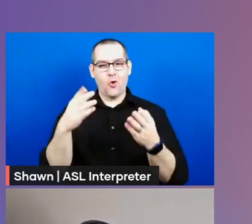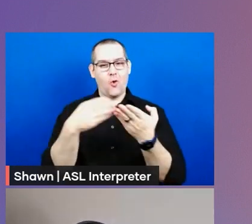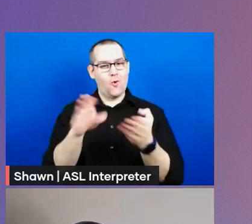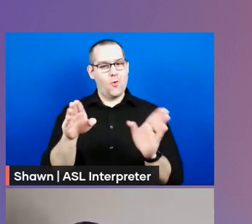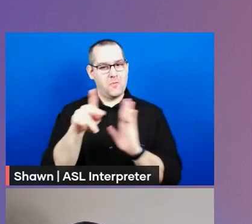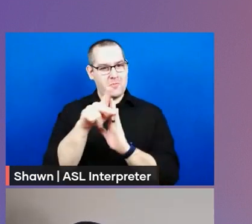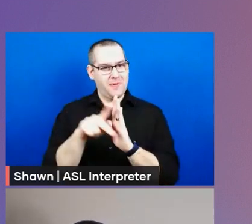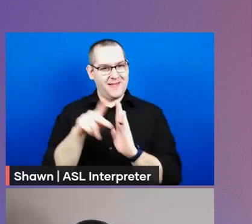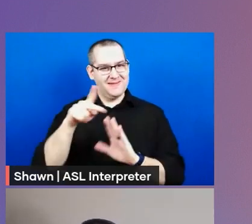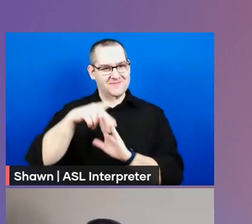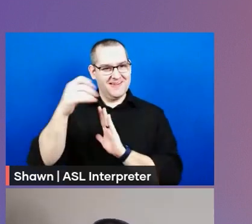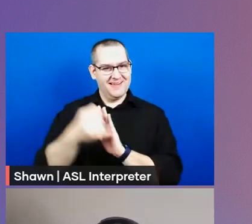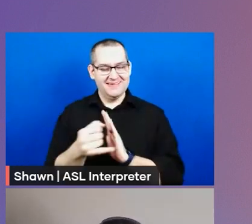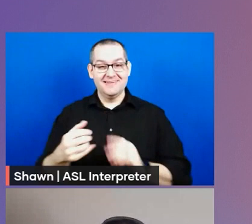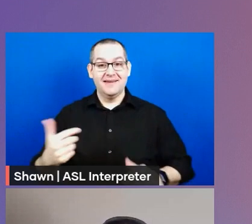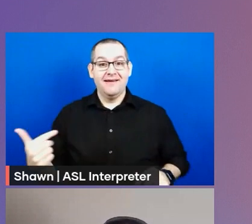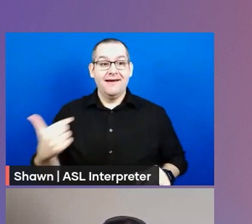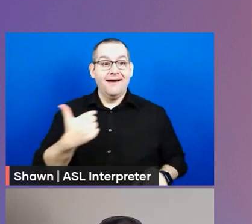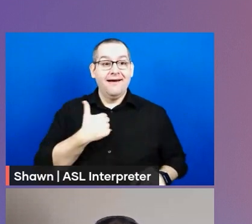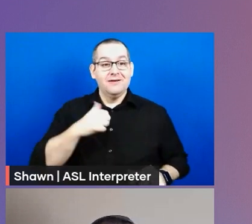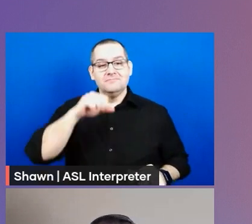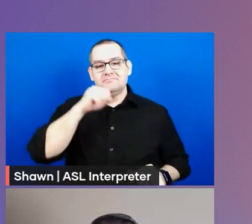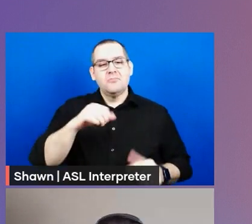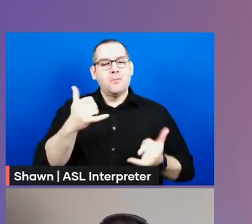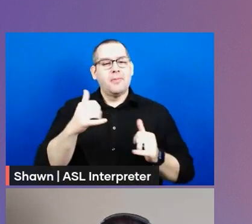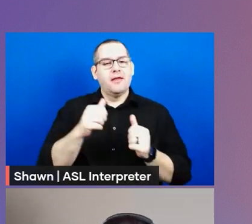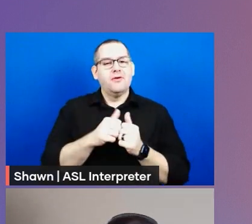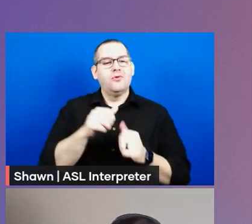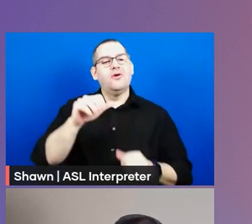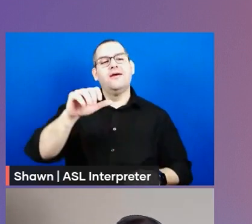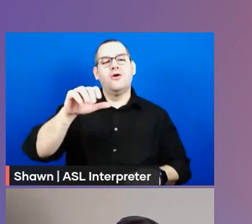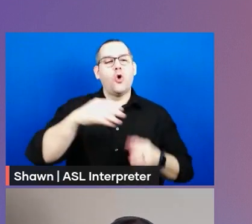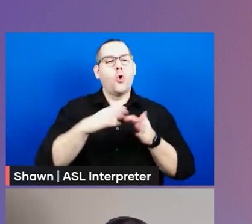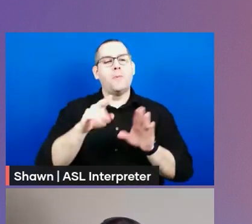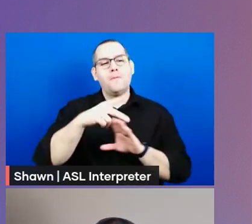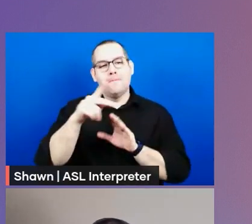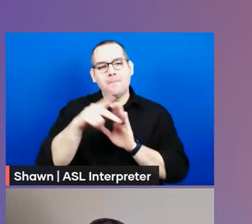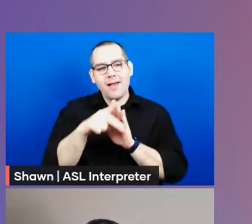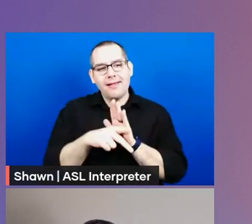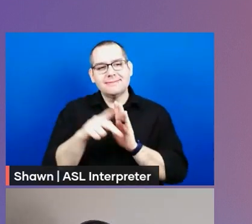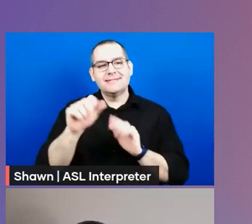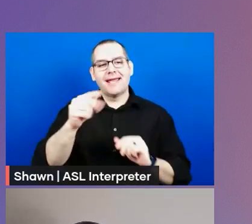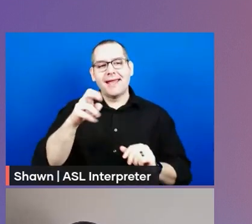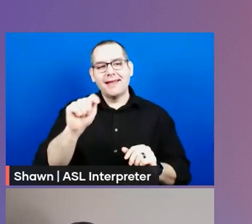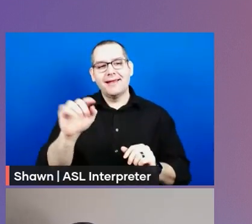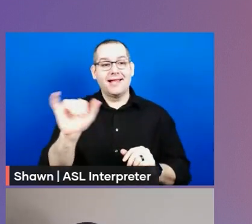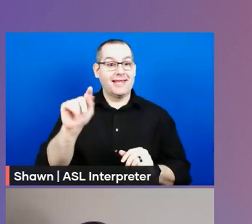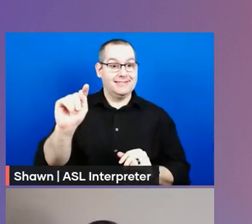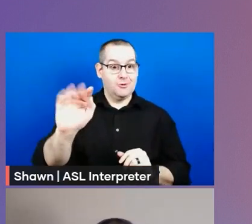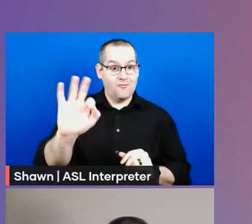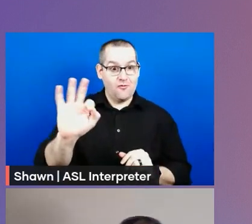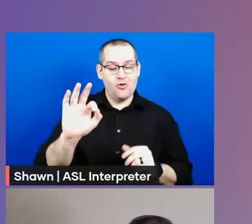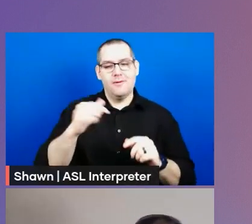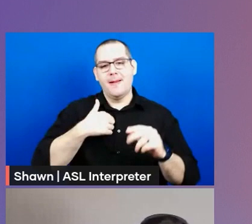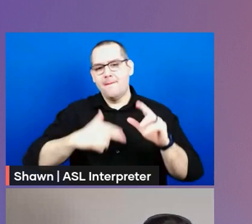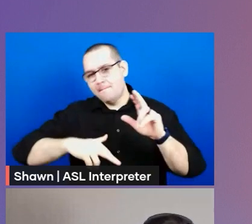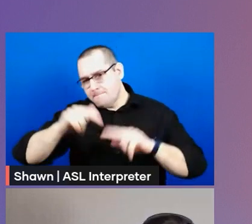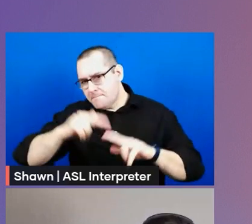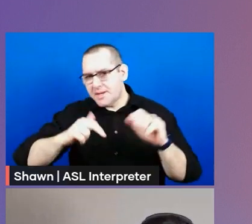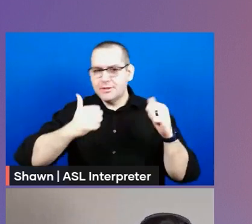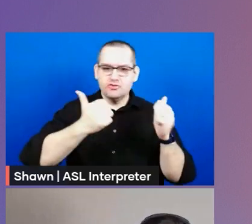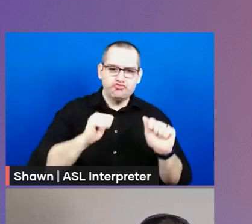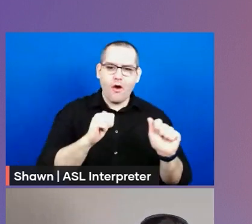get to play with Open Policy Agent when it gets connected to all these tools like Terraform. I get to build things and try things. And